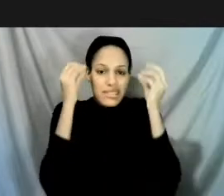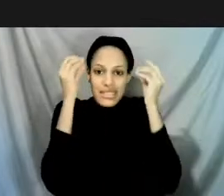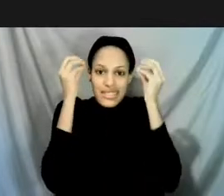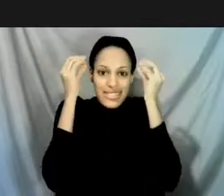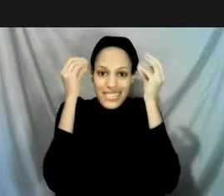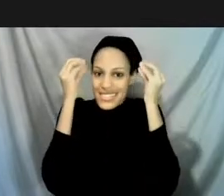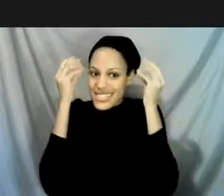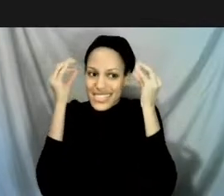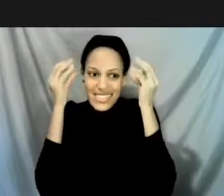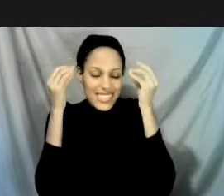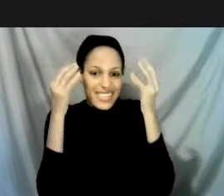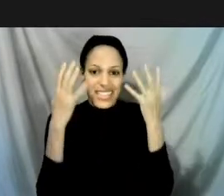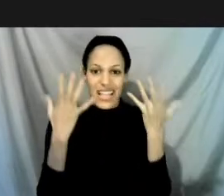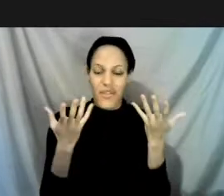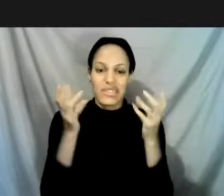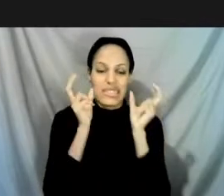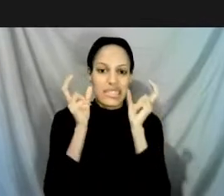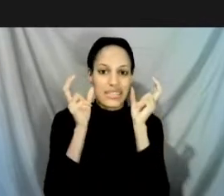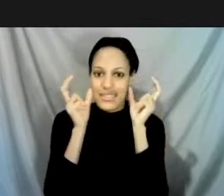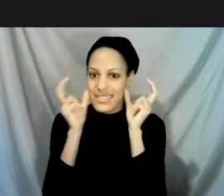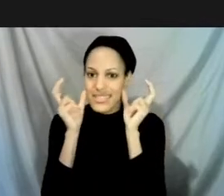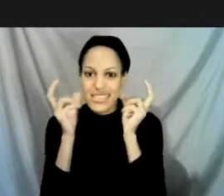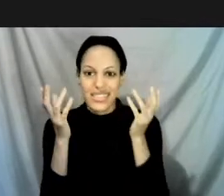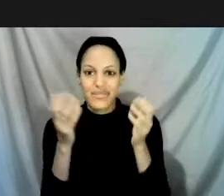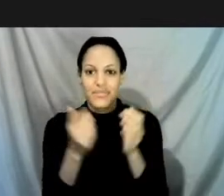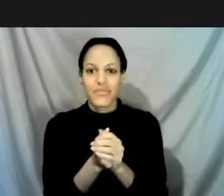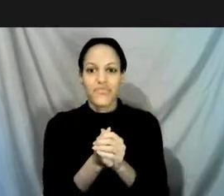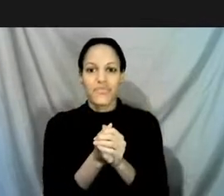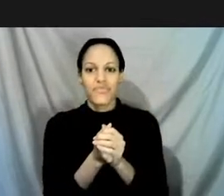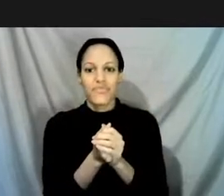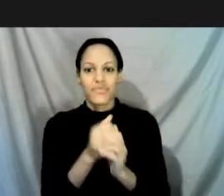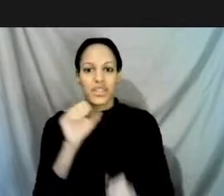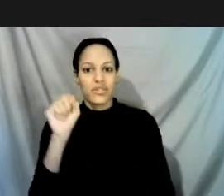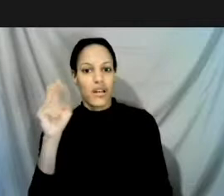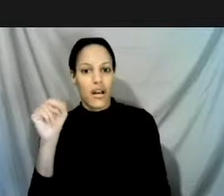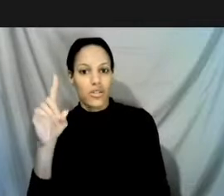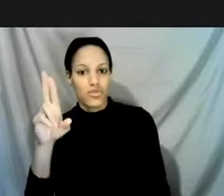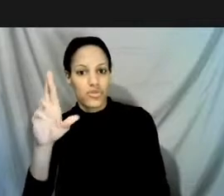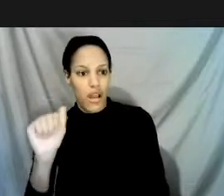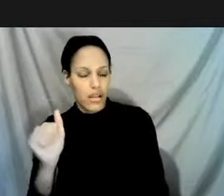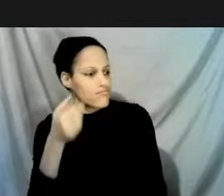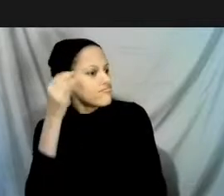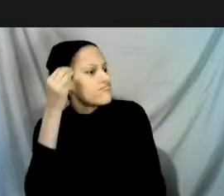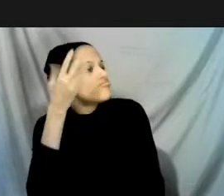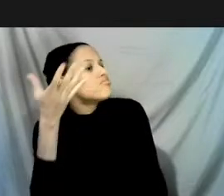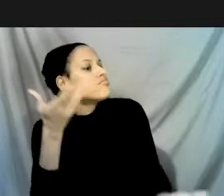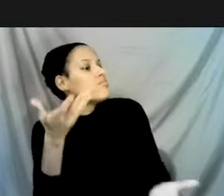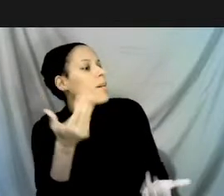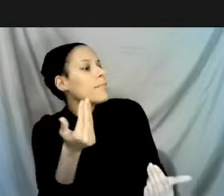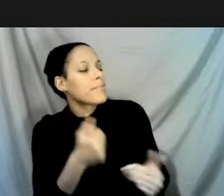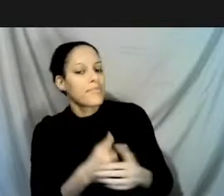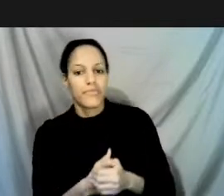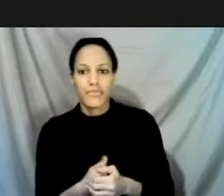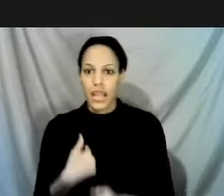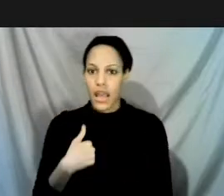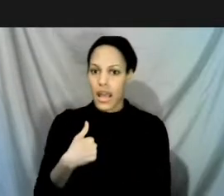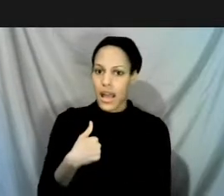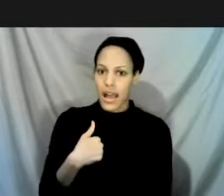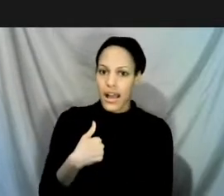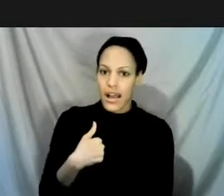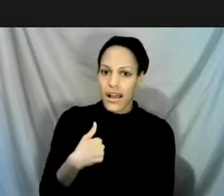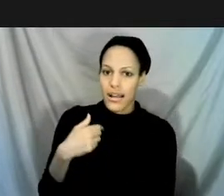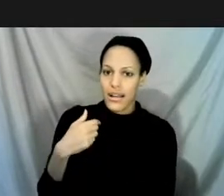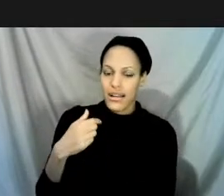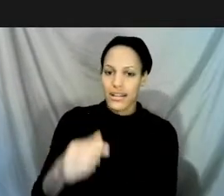was hearing you all talk. What thoughts were you having? Well, I was hearing